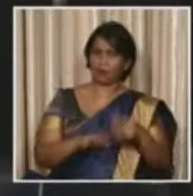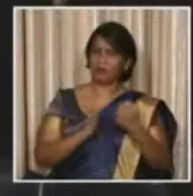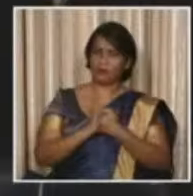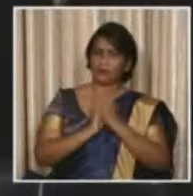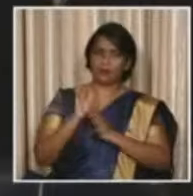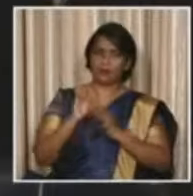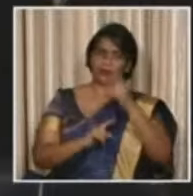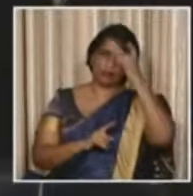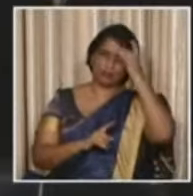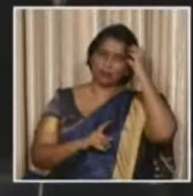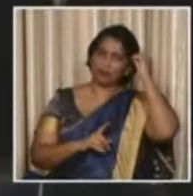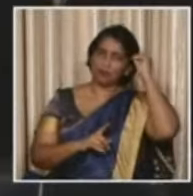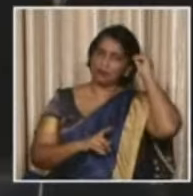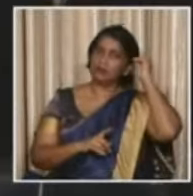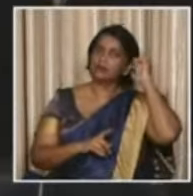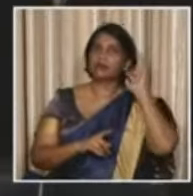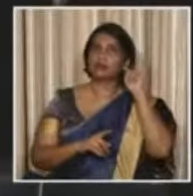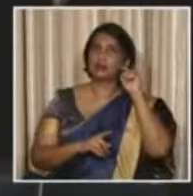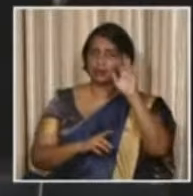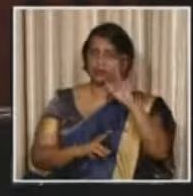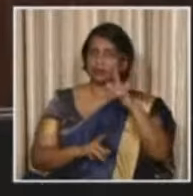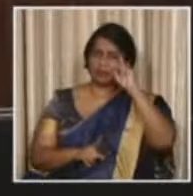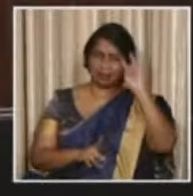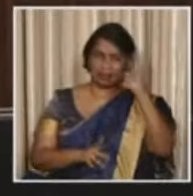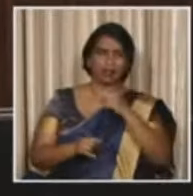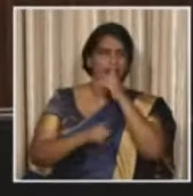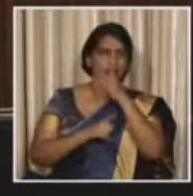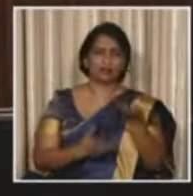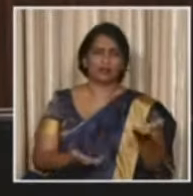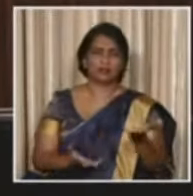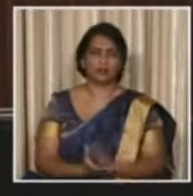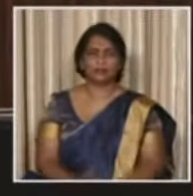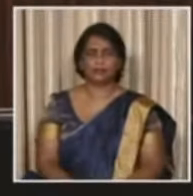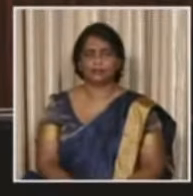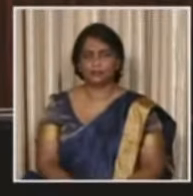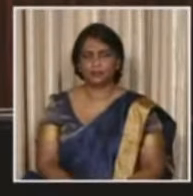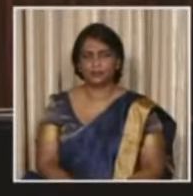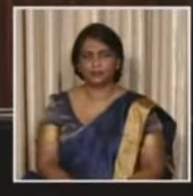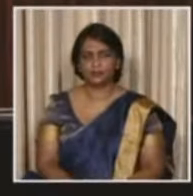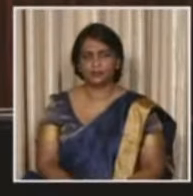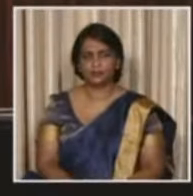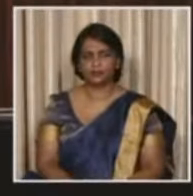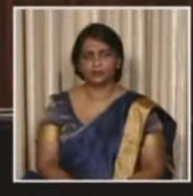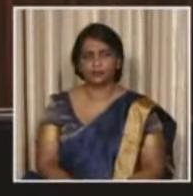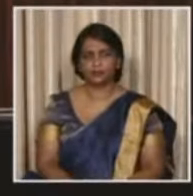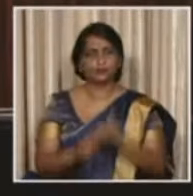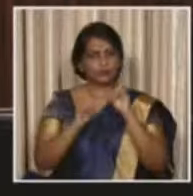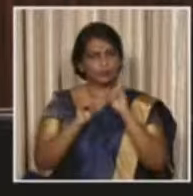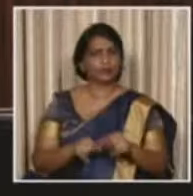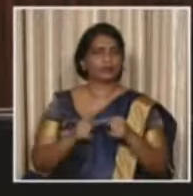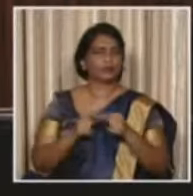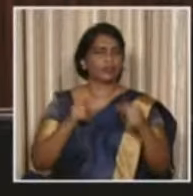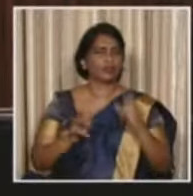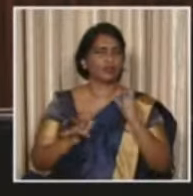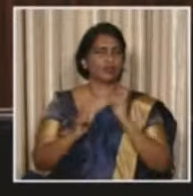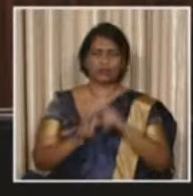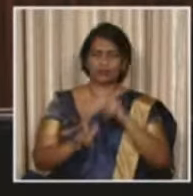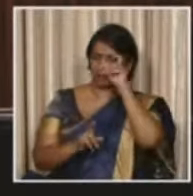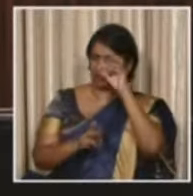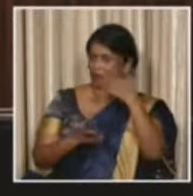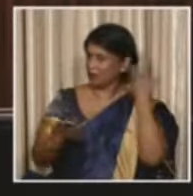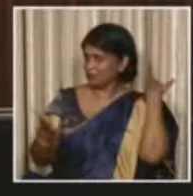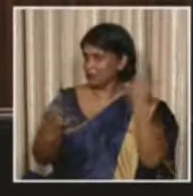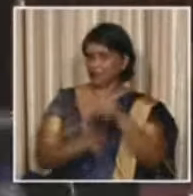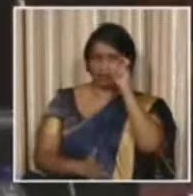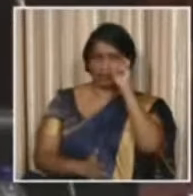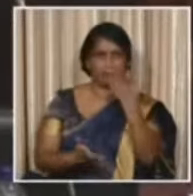You all know only to insult people. You're talking nonsense. I mean, such an opposition we have never seen in this parliament. Honorable Chairman, this is not a